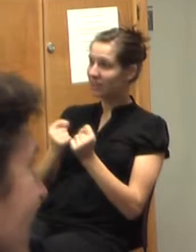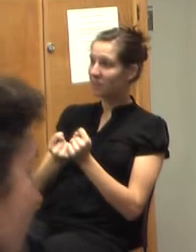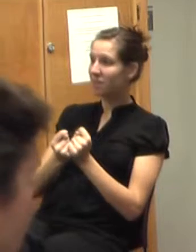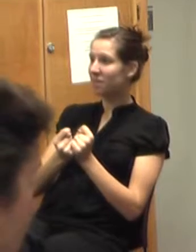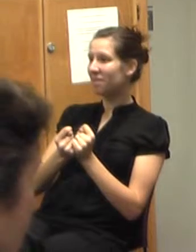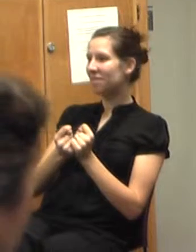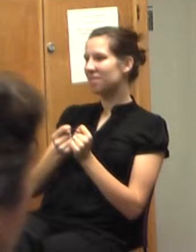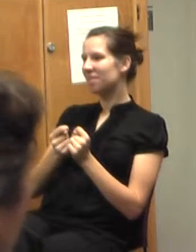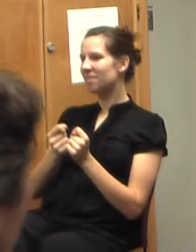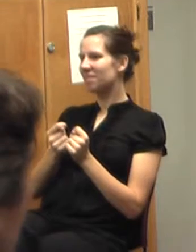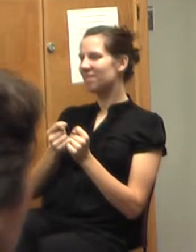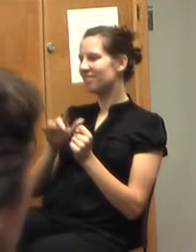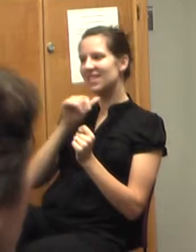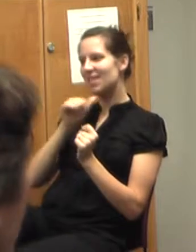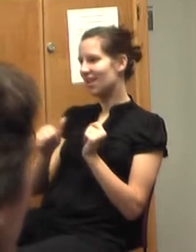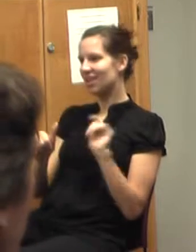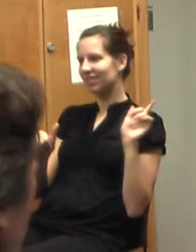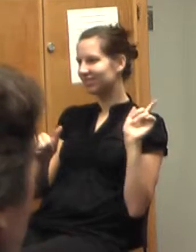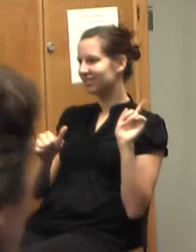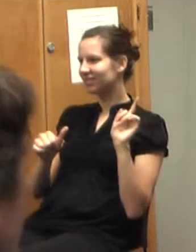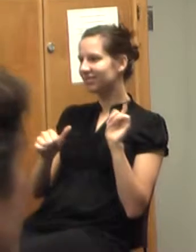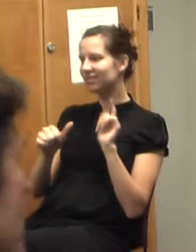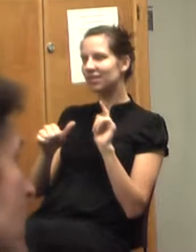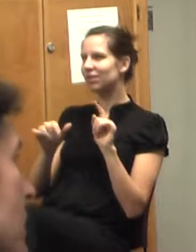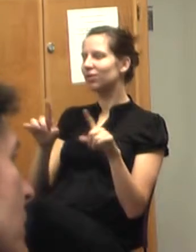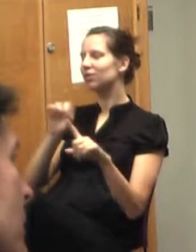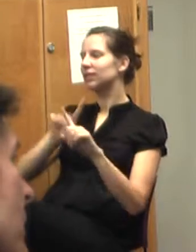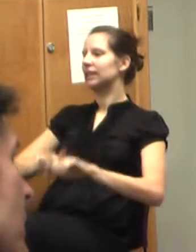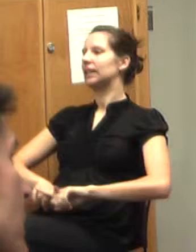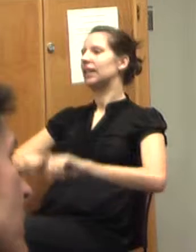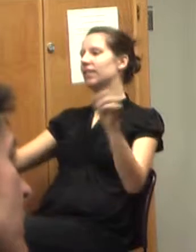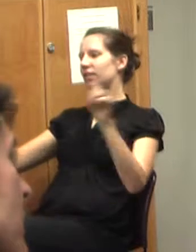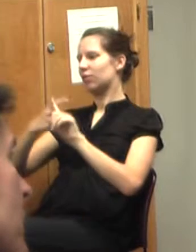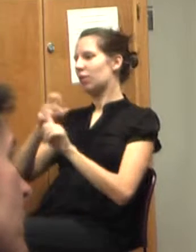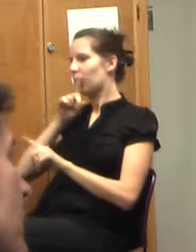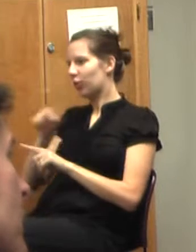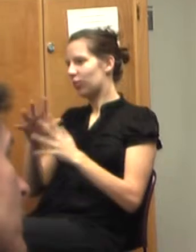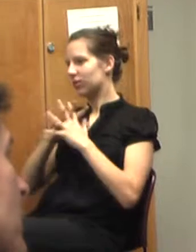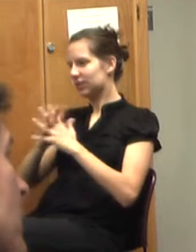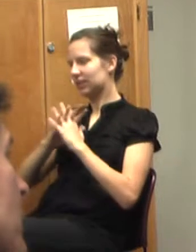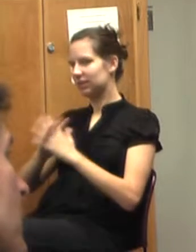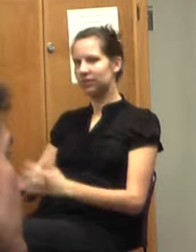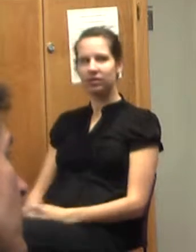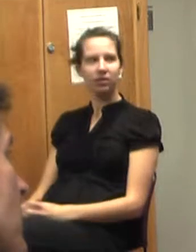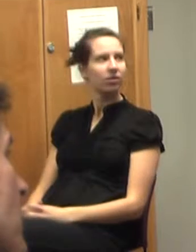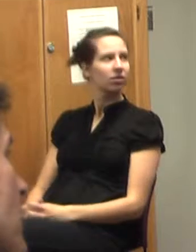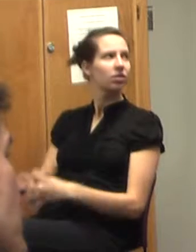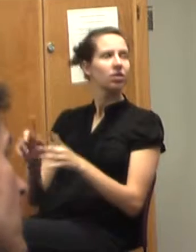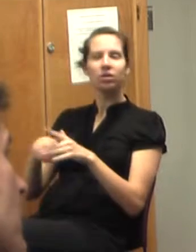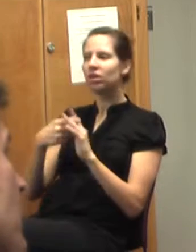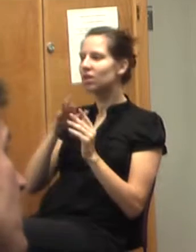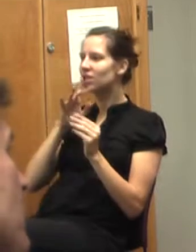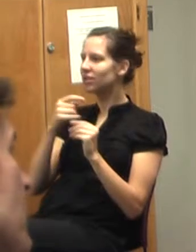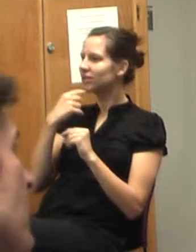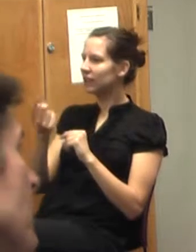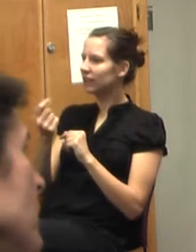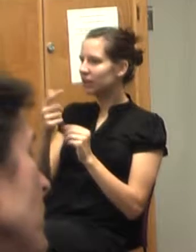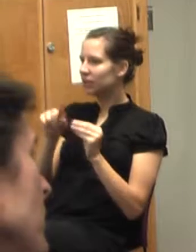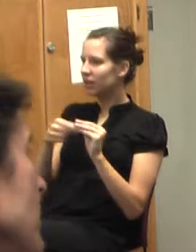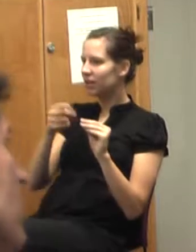TNA, but that's not. That's miles away from what it really is. Start by telling you a little bit about the